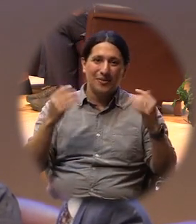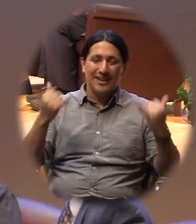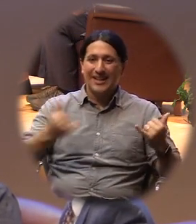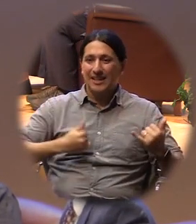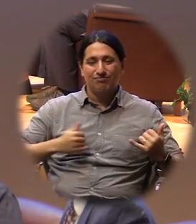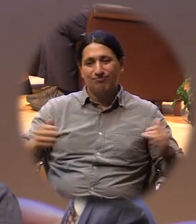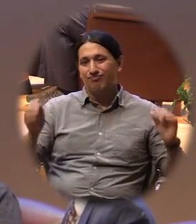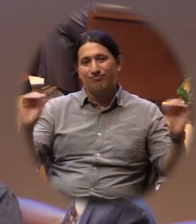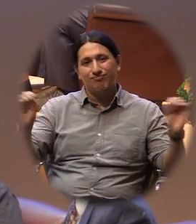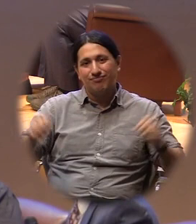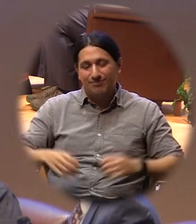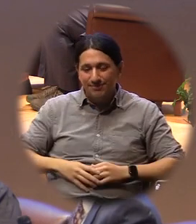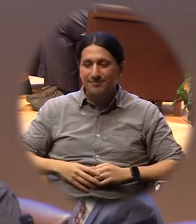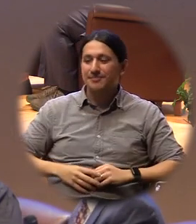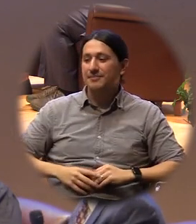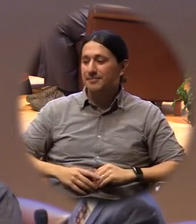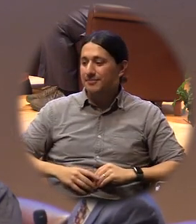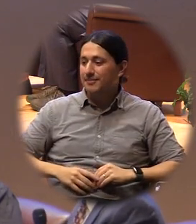drawing a blank